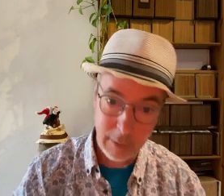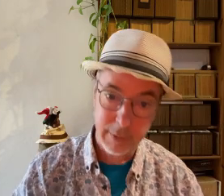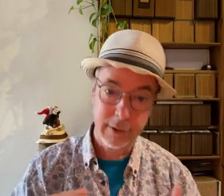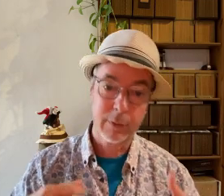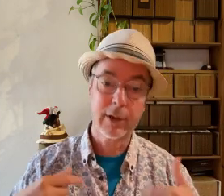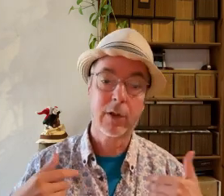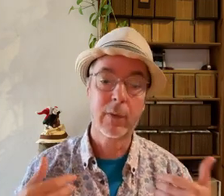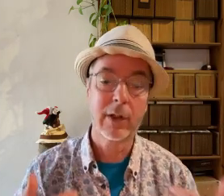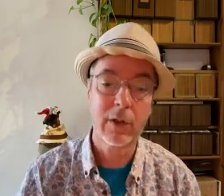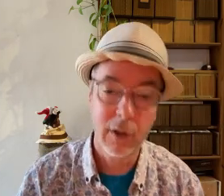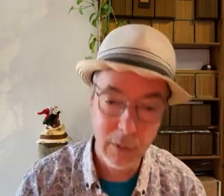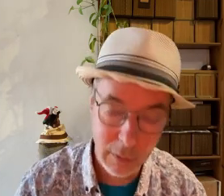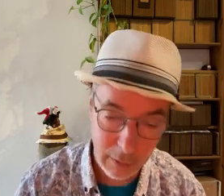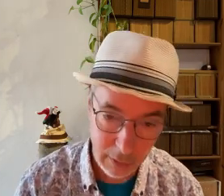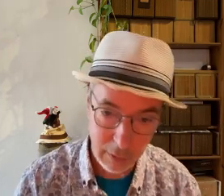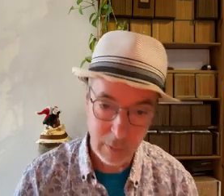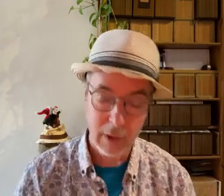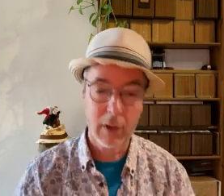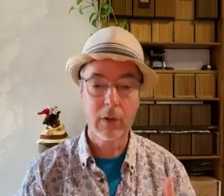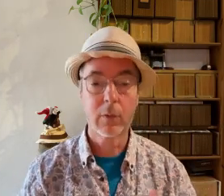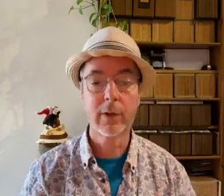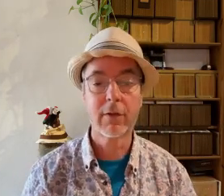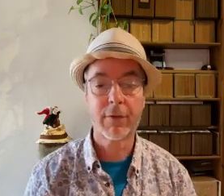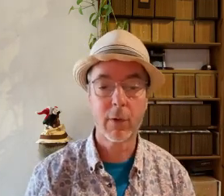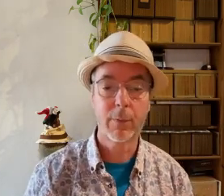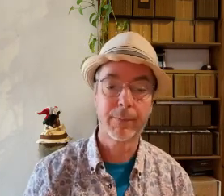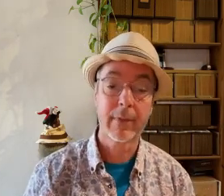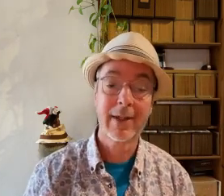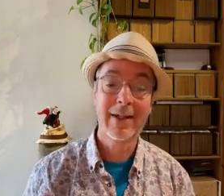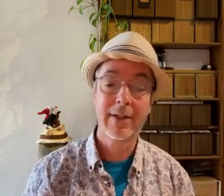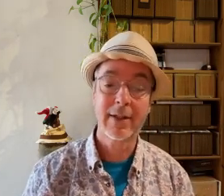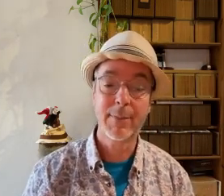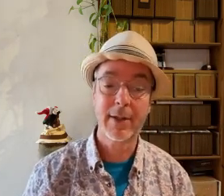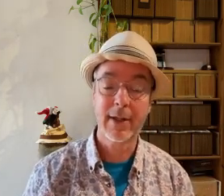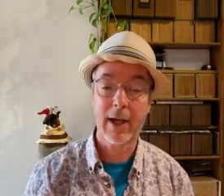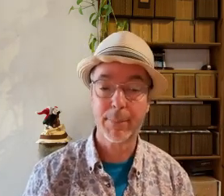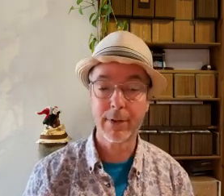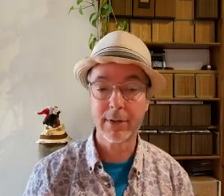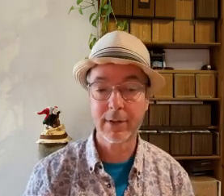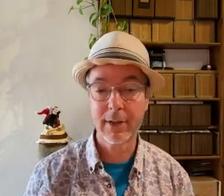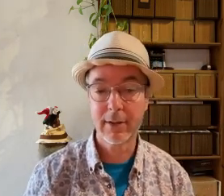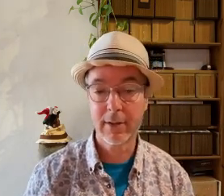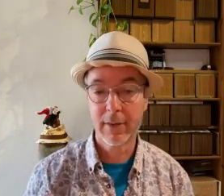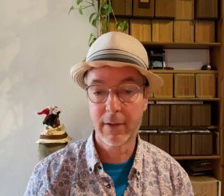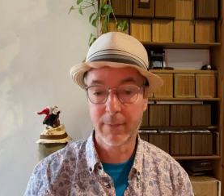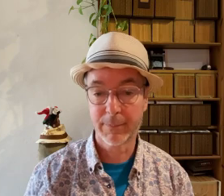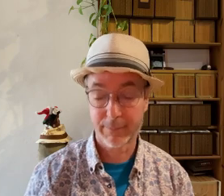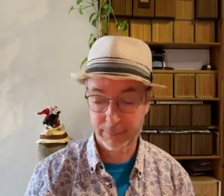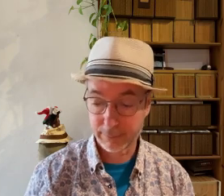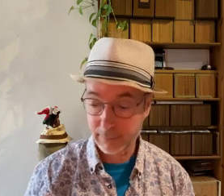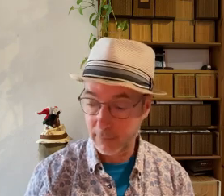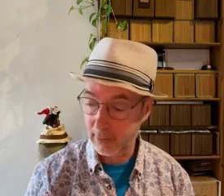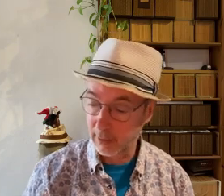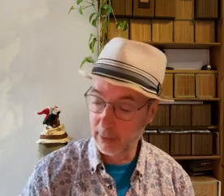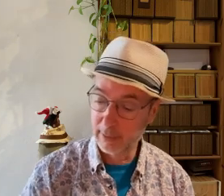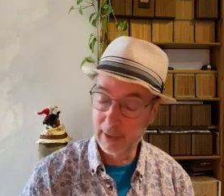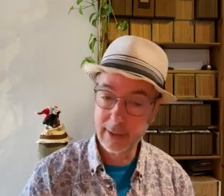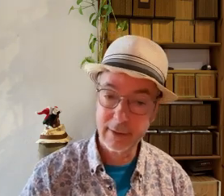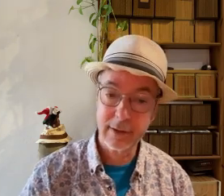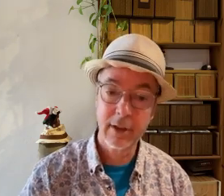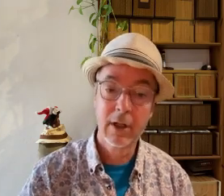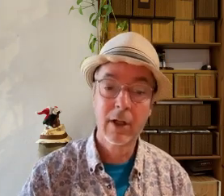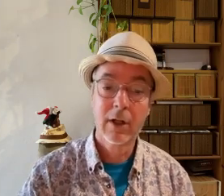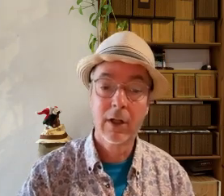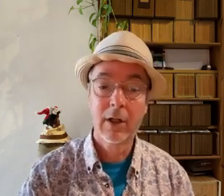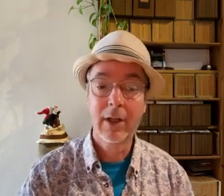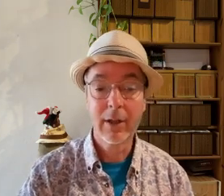not robots, we go along with the flow. Same thing happens in the